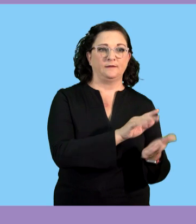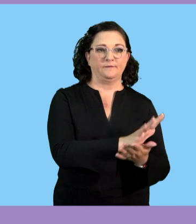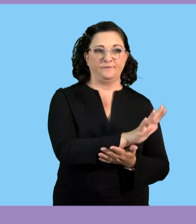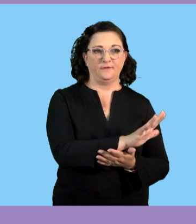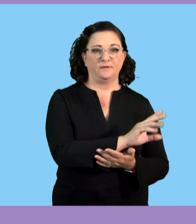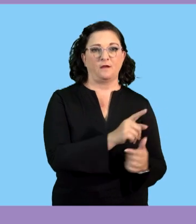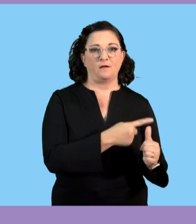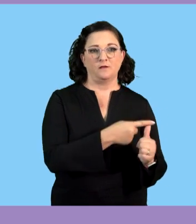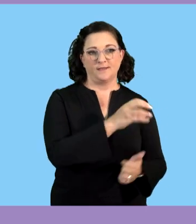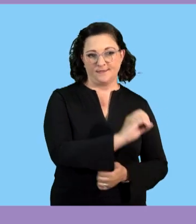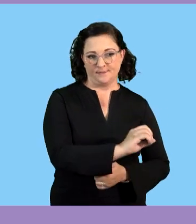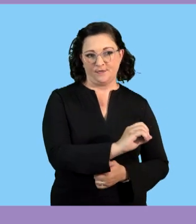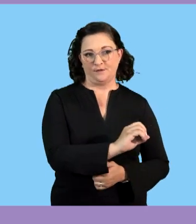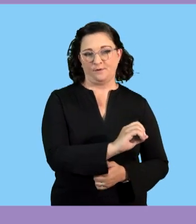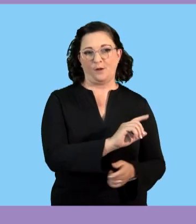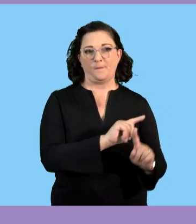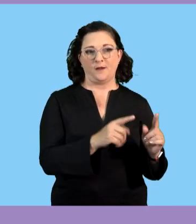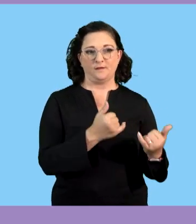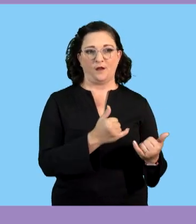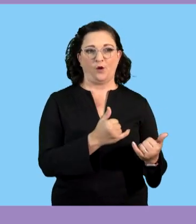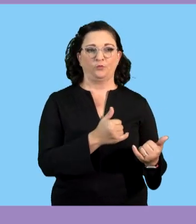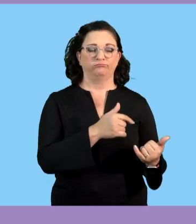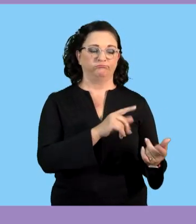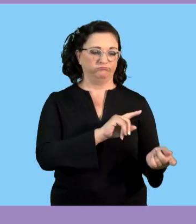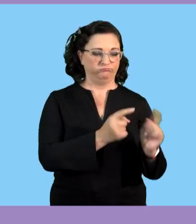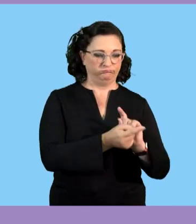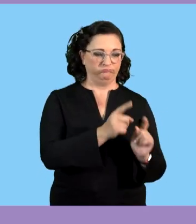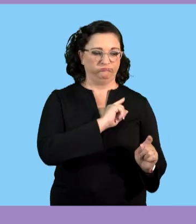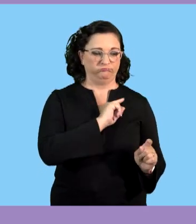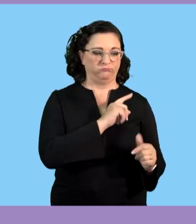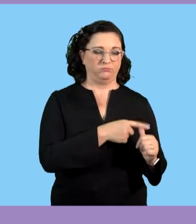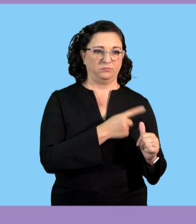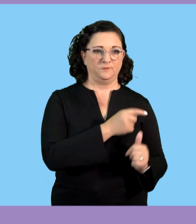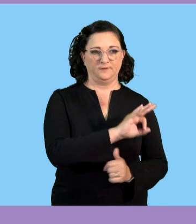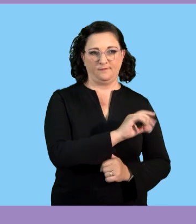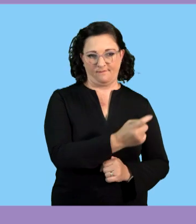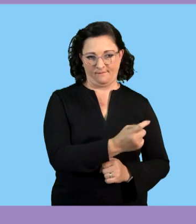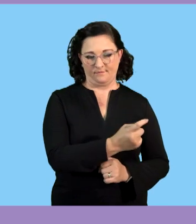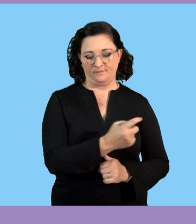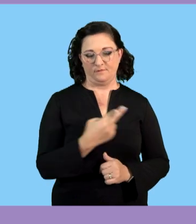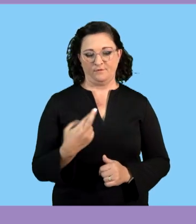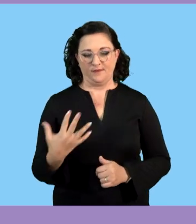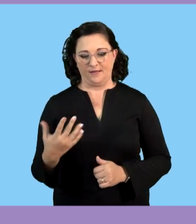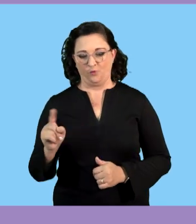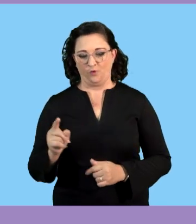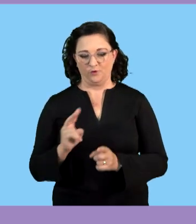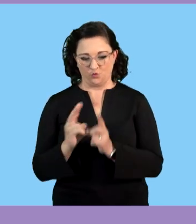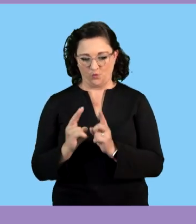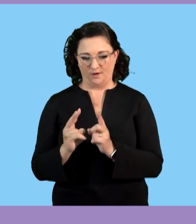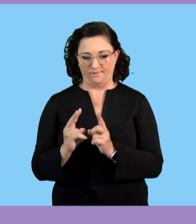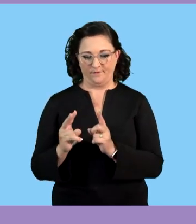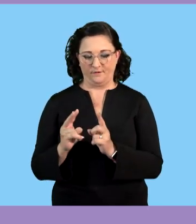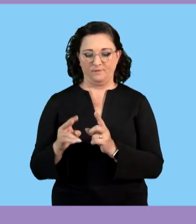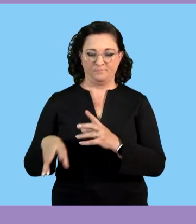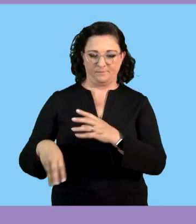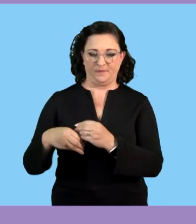0. They are additive inverses of each other. We are left with 3x. And on the right-hand side, I have 12